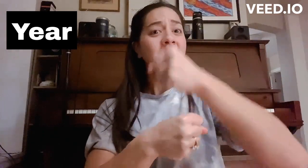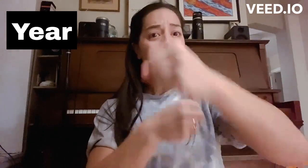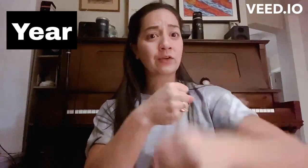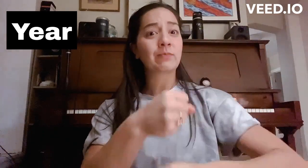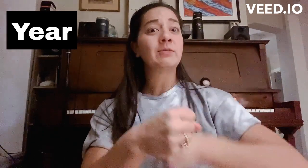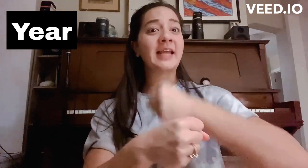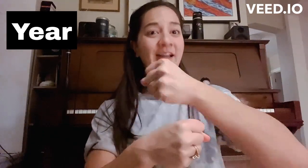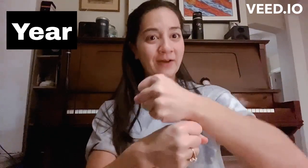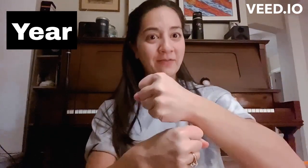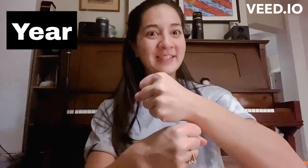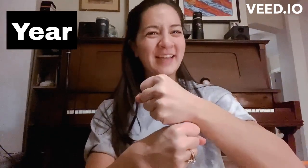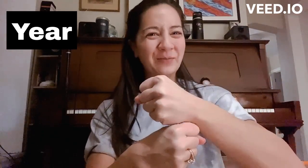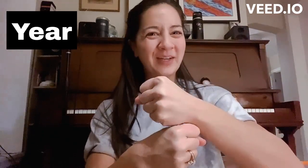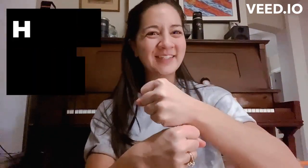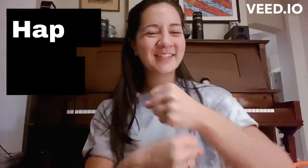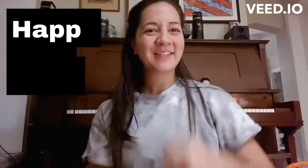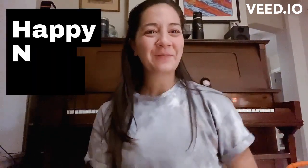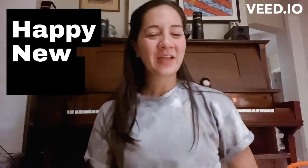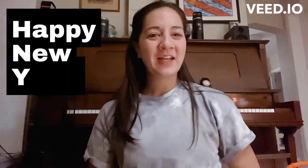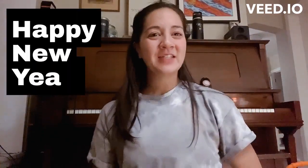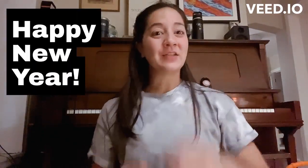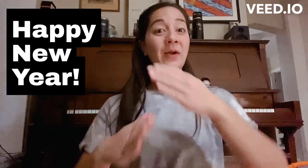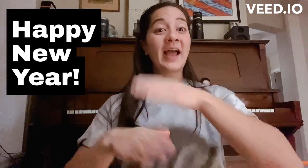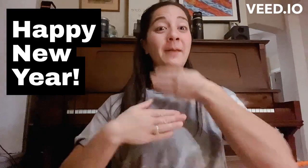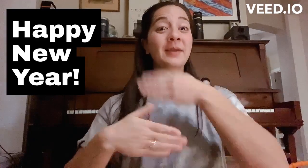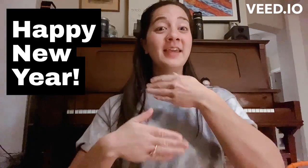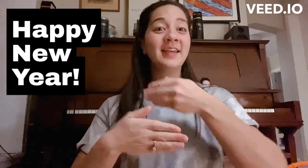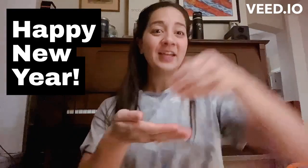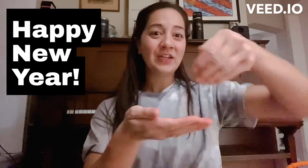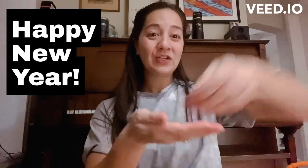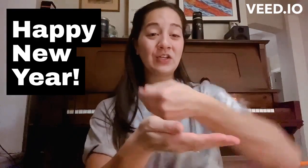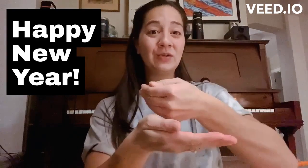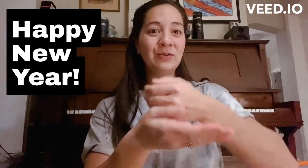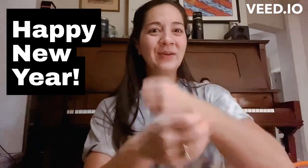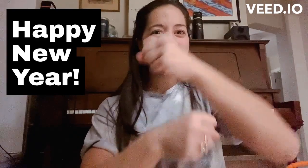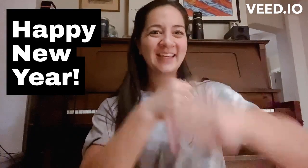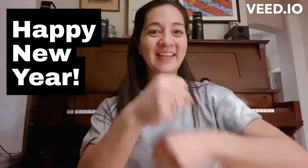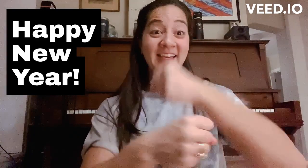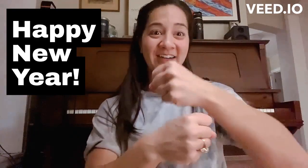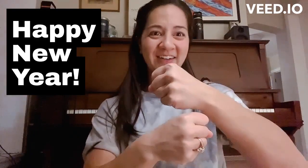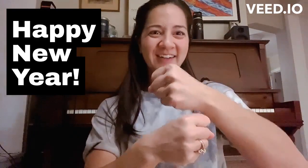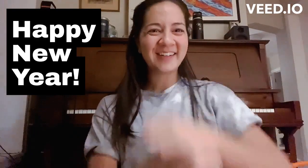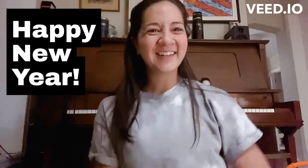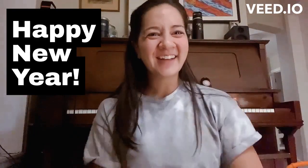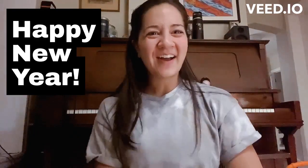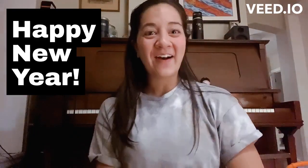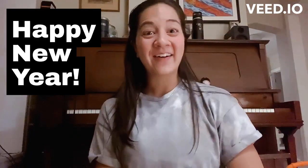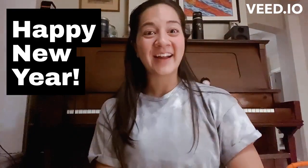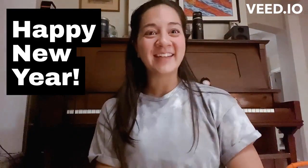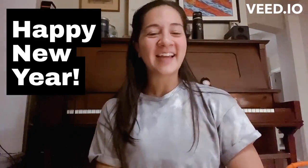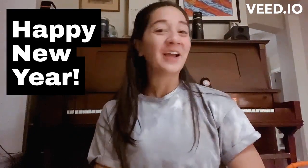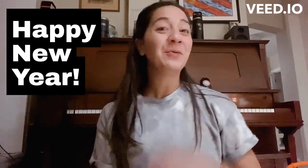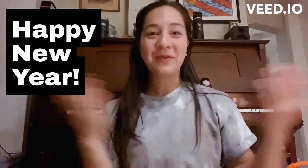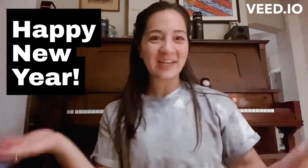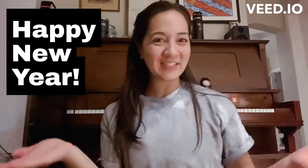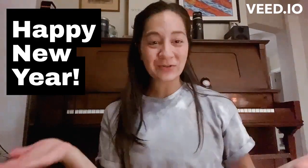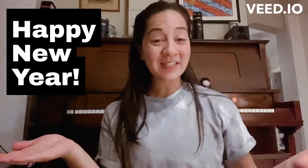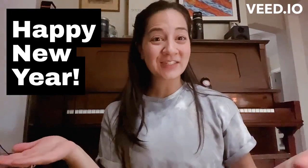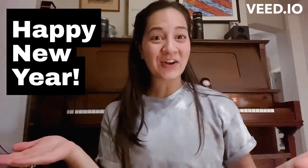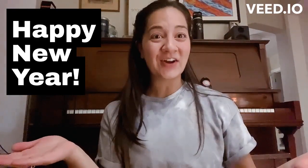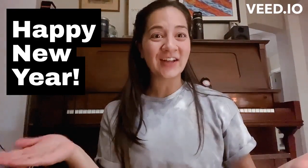like the earth rotating around the sun once. So happy new year. All right, I